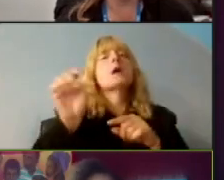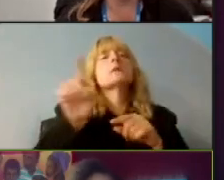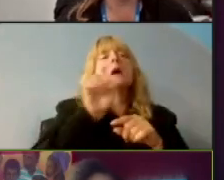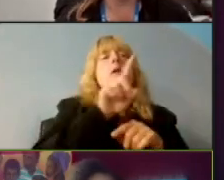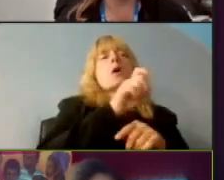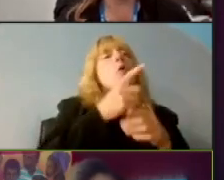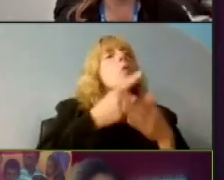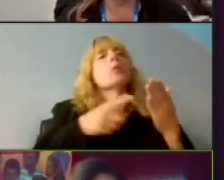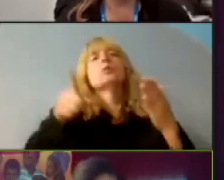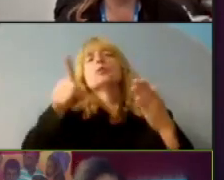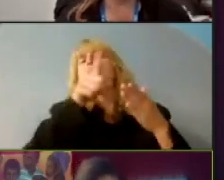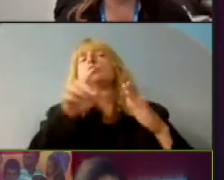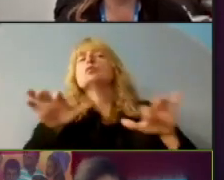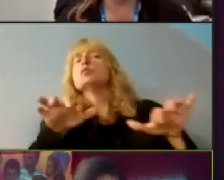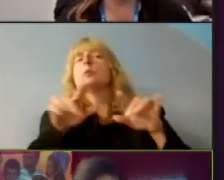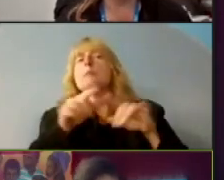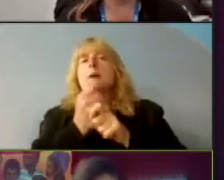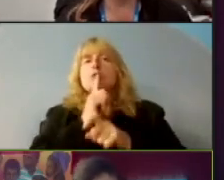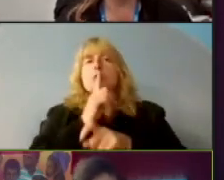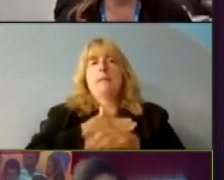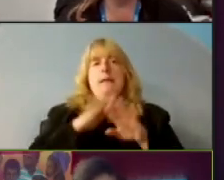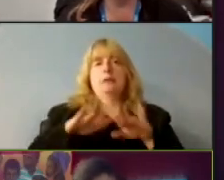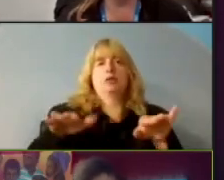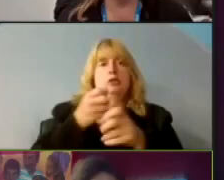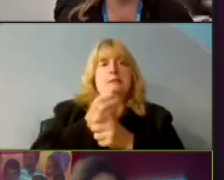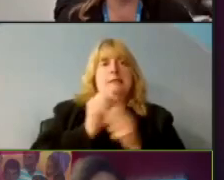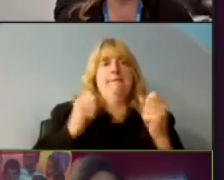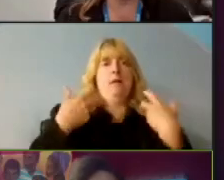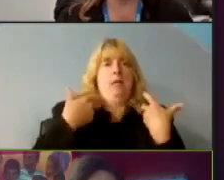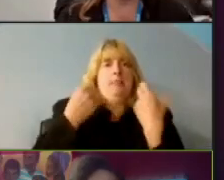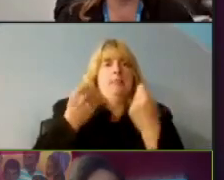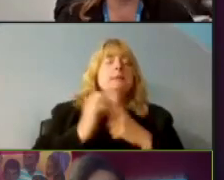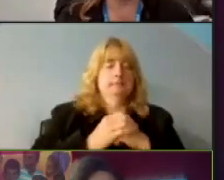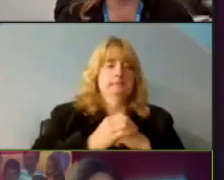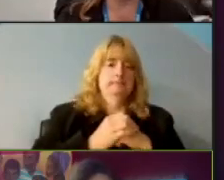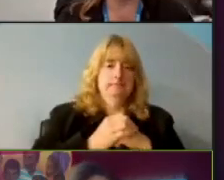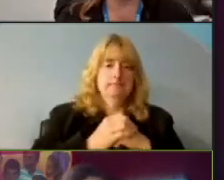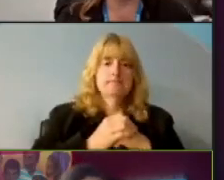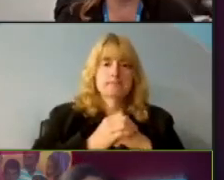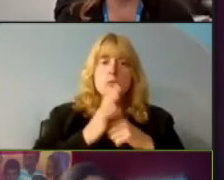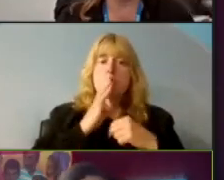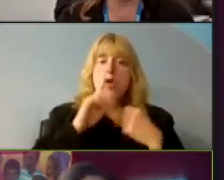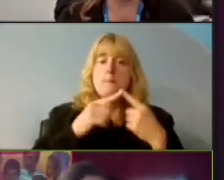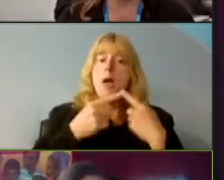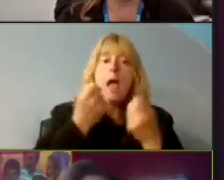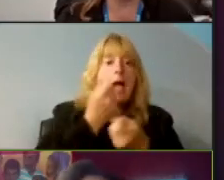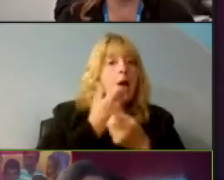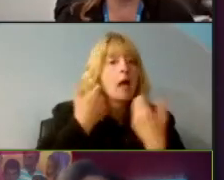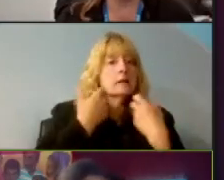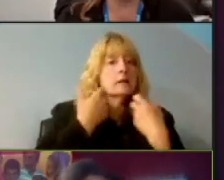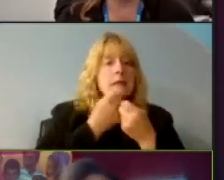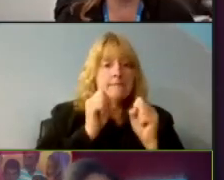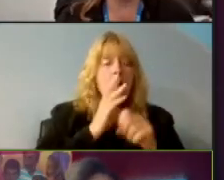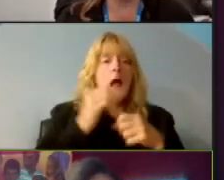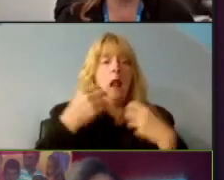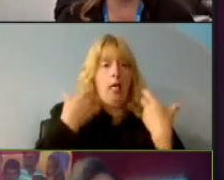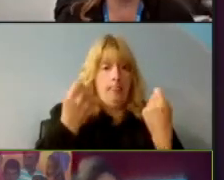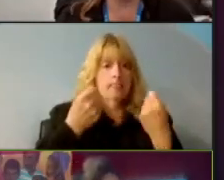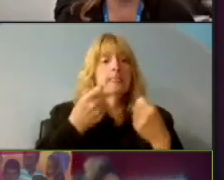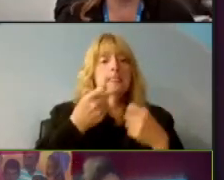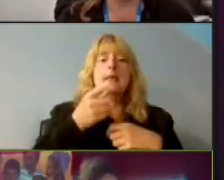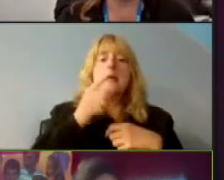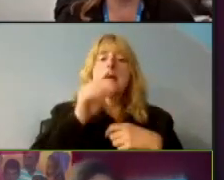your child is safe and healthy. So as we talk about health, Misha, you raised the reality that we're